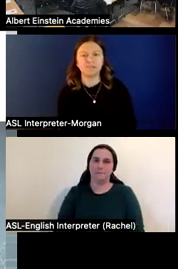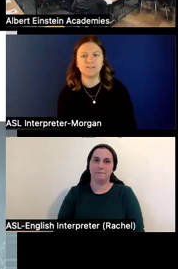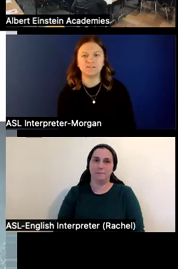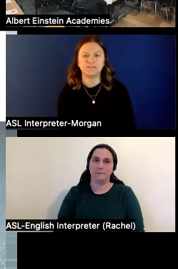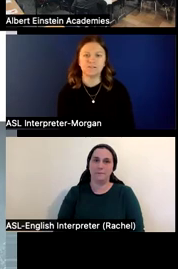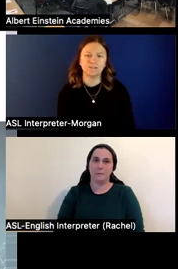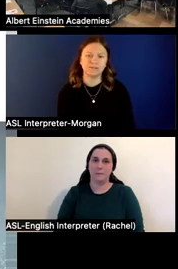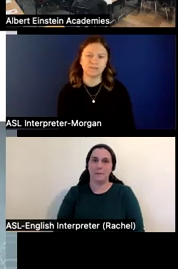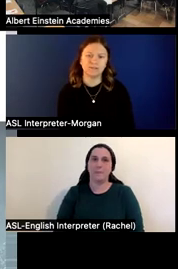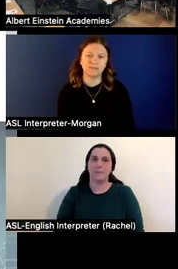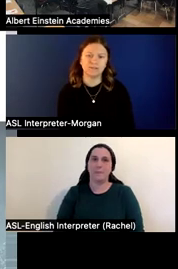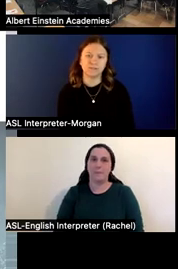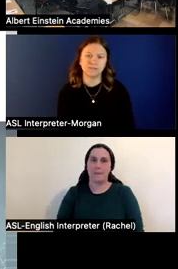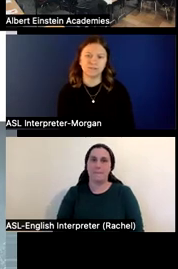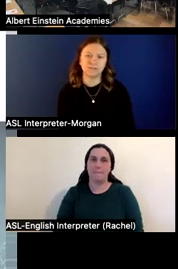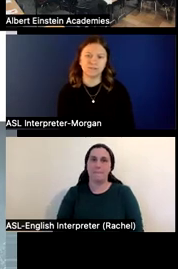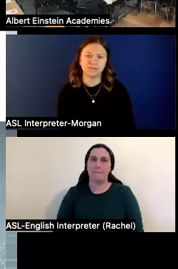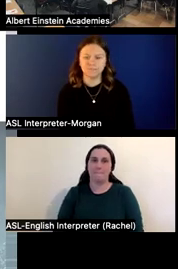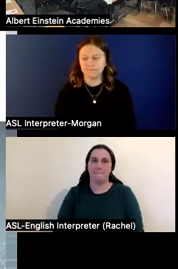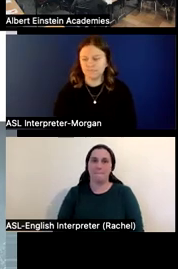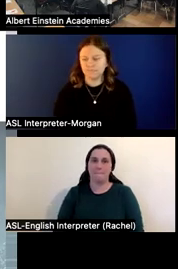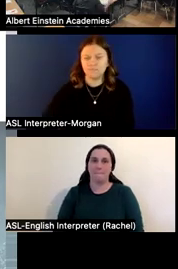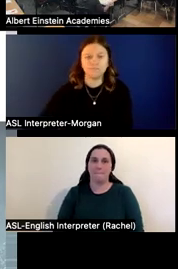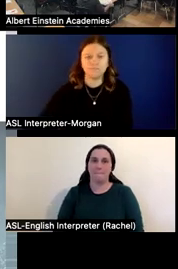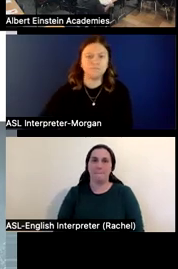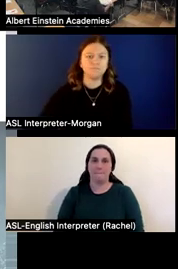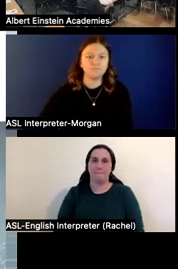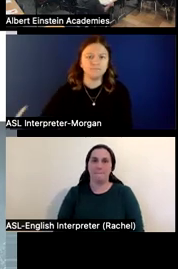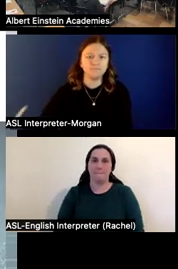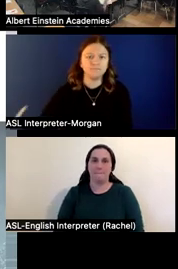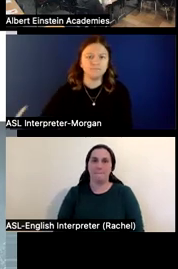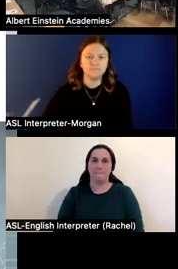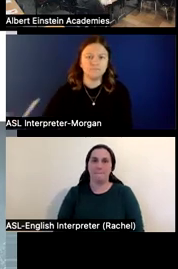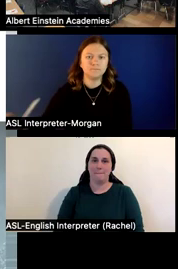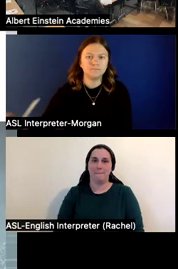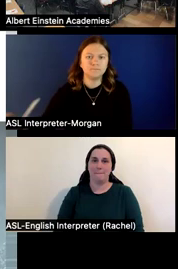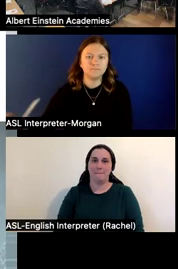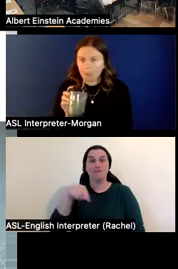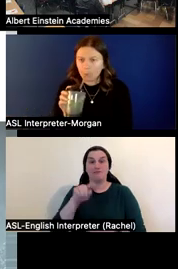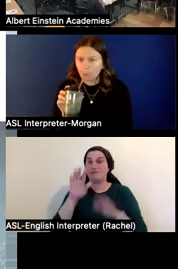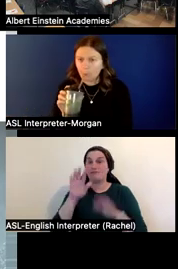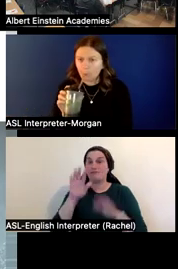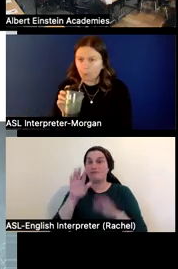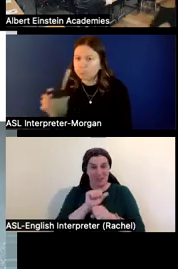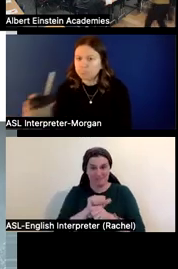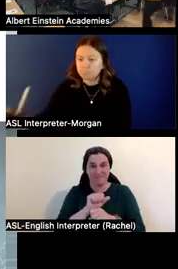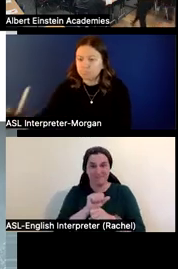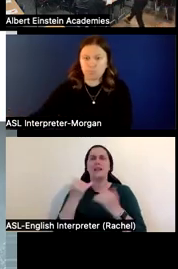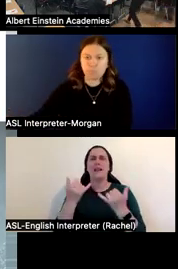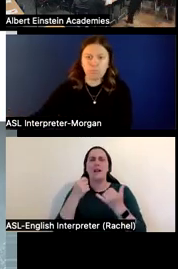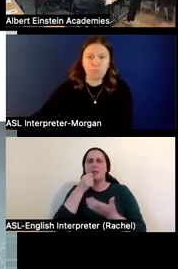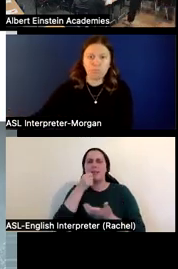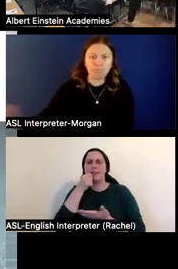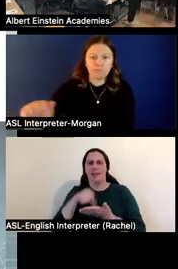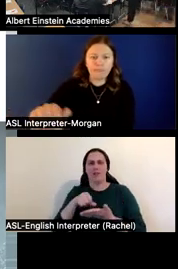Do all your kids go? So you guys already did an excellent job. For the letters in German, we have